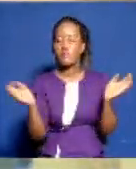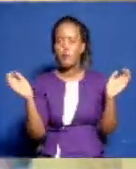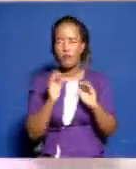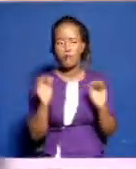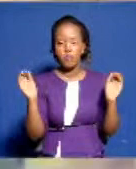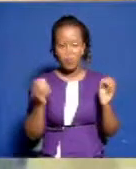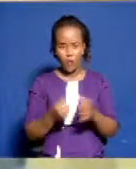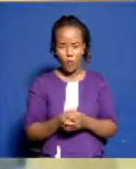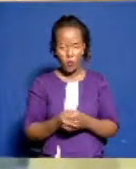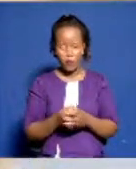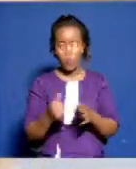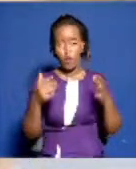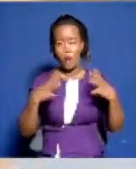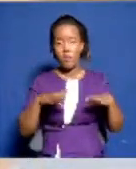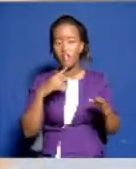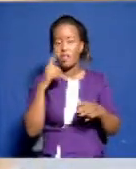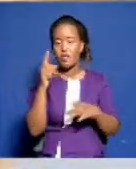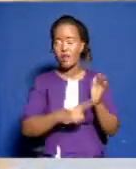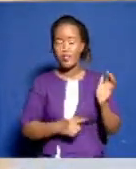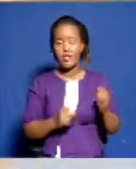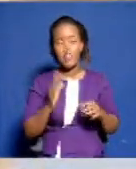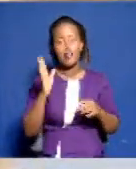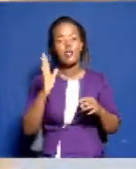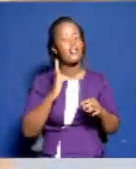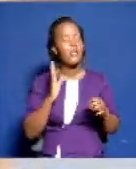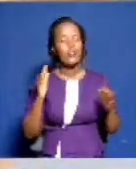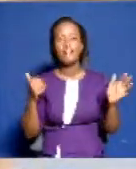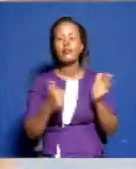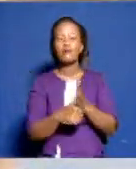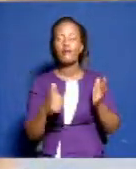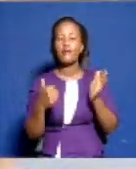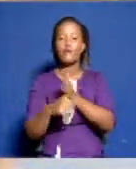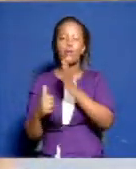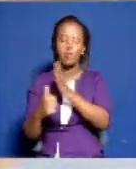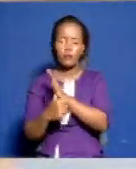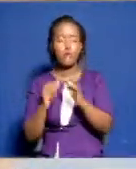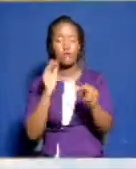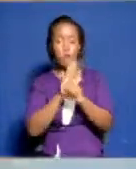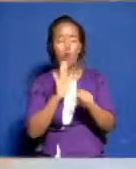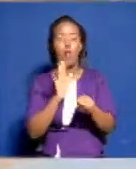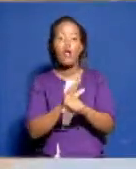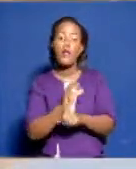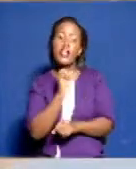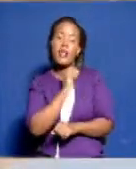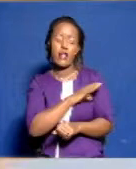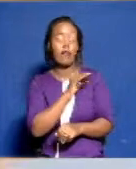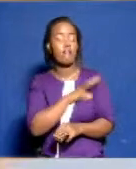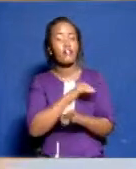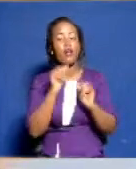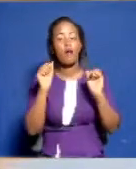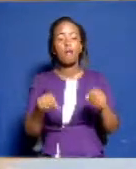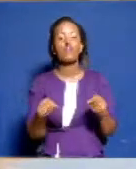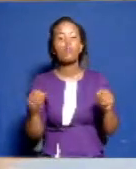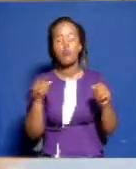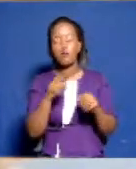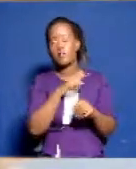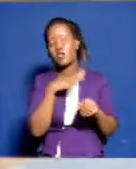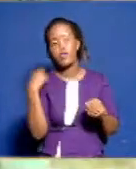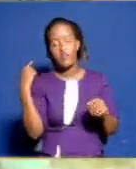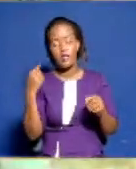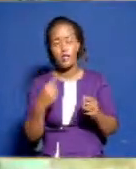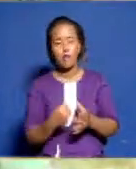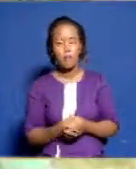traders, insecurity has become rampant at the center, with many of them now fearing for their lives, let alone the never-ending incidents of